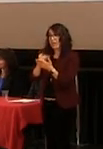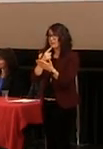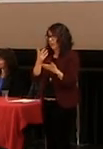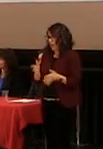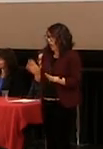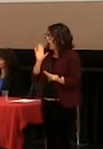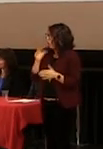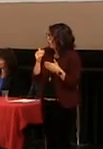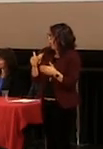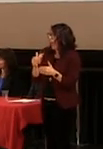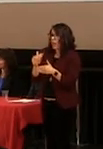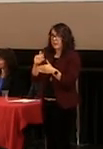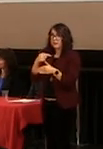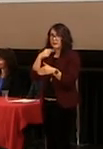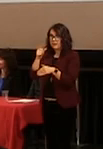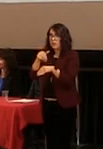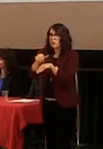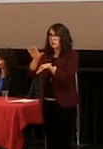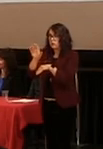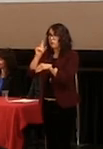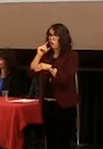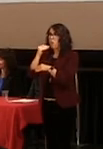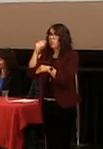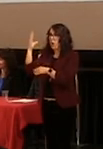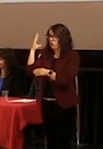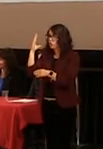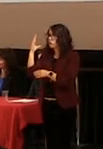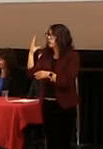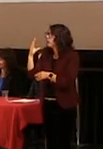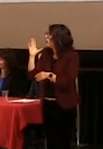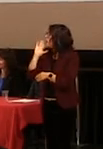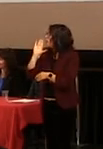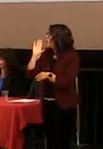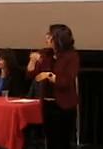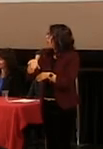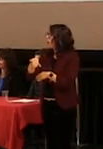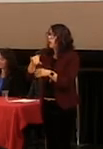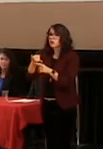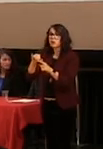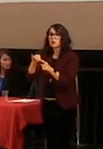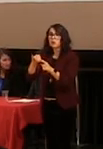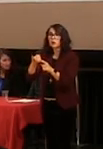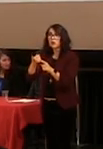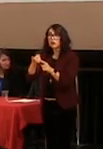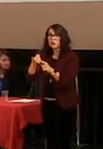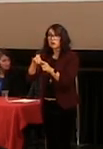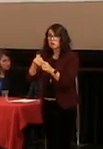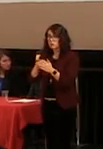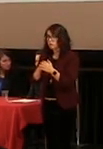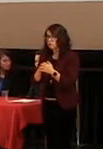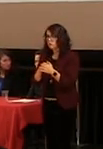ahead and dismiss you guys for lunch. Just know that if you have signed up for the data for the power session,